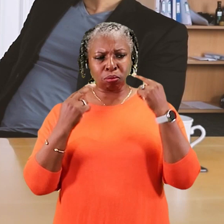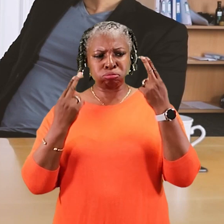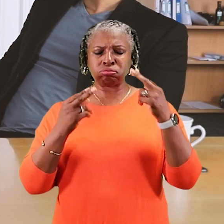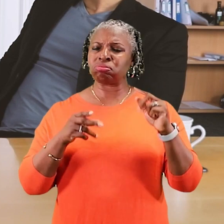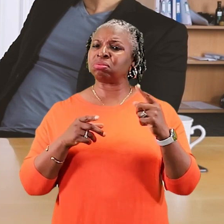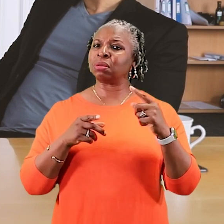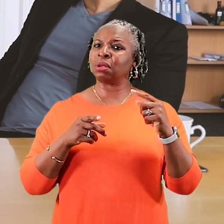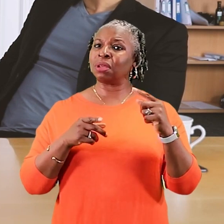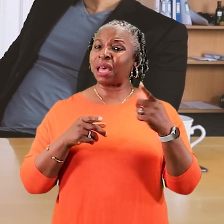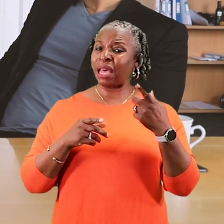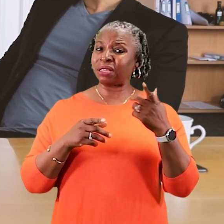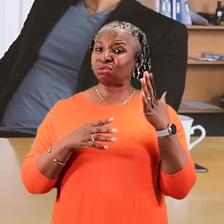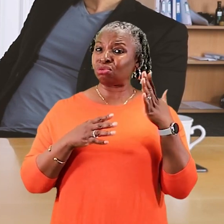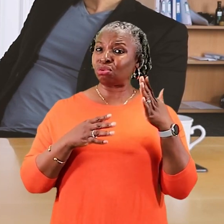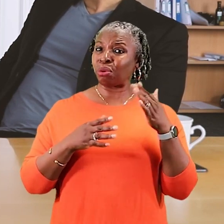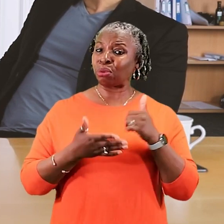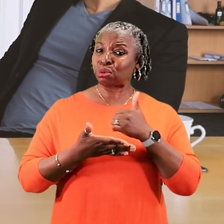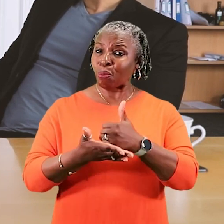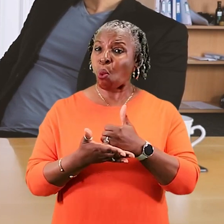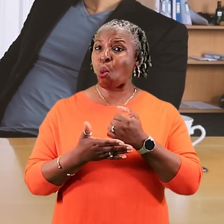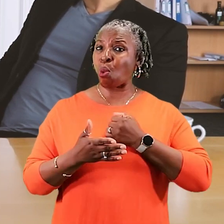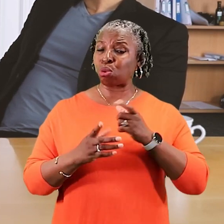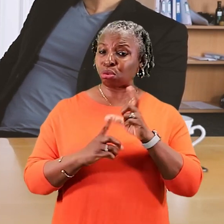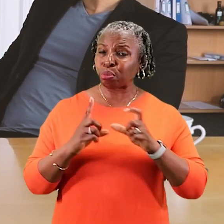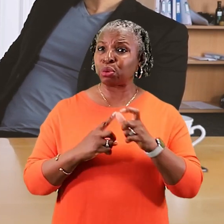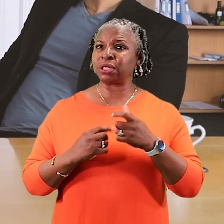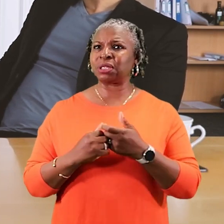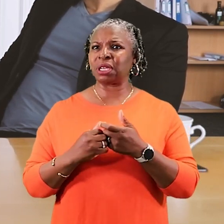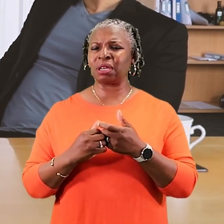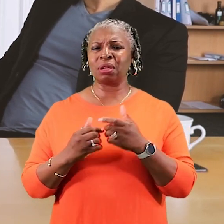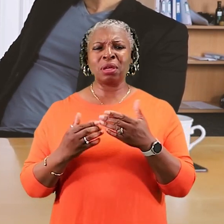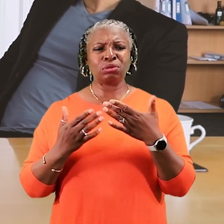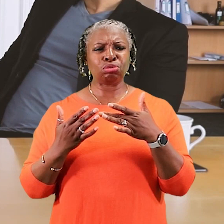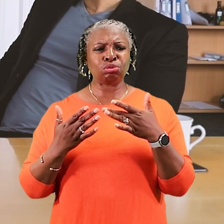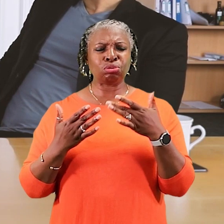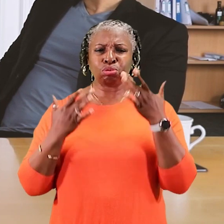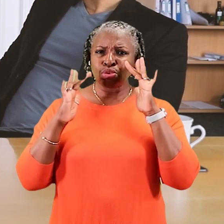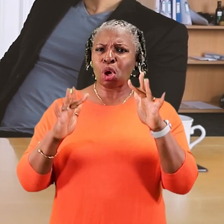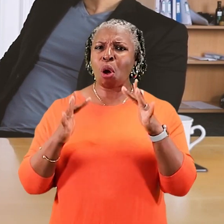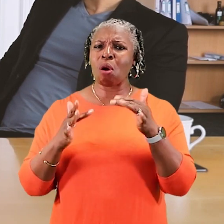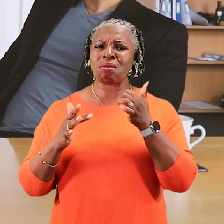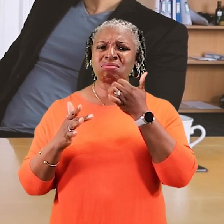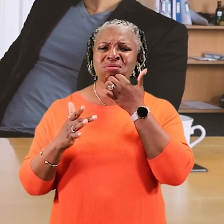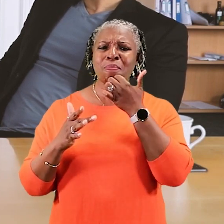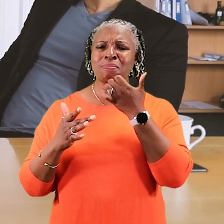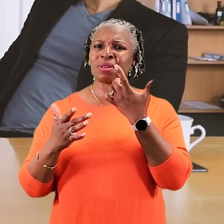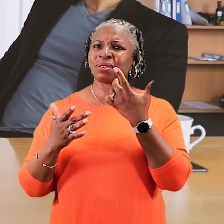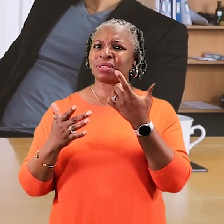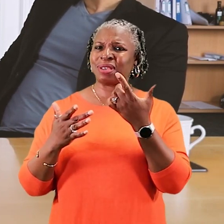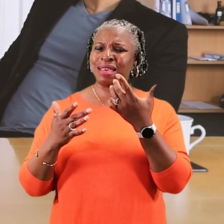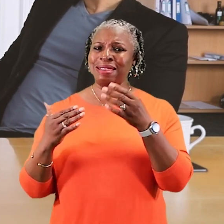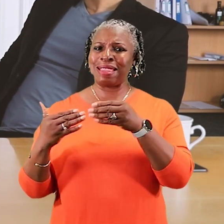representing our communities with such low numbers, really, in leadership and in politics, that